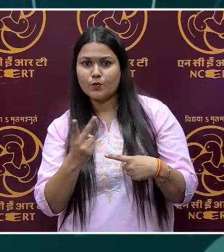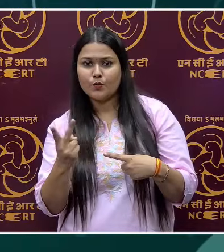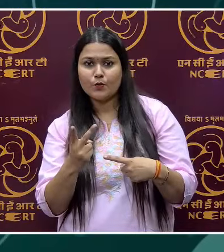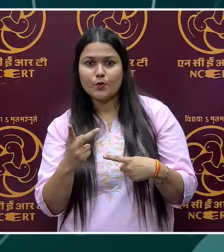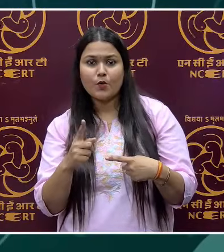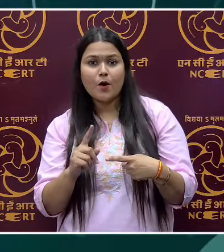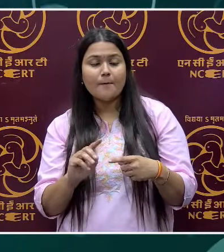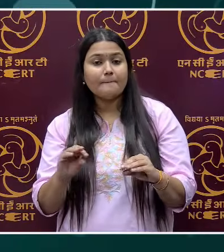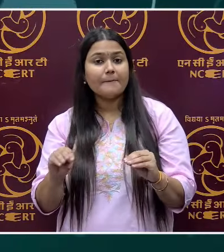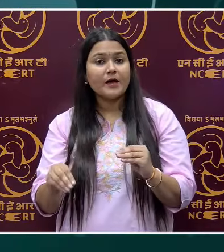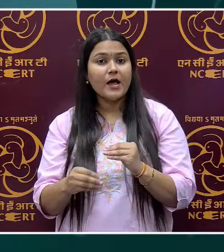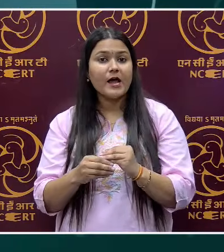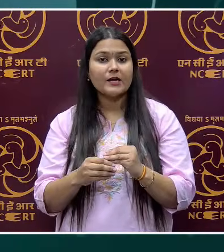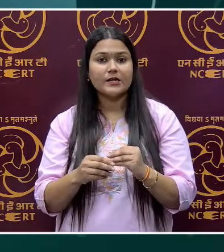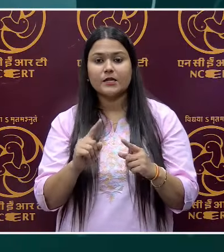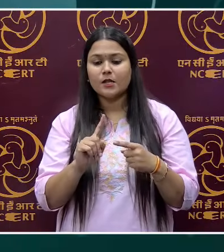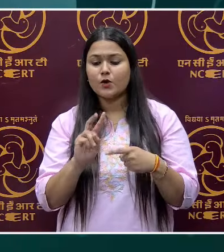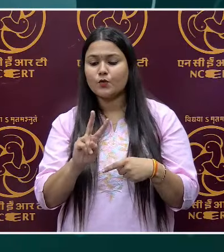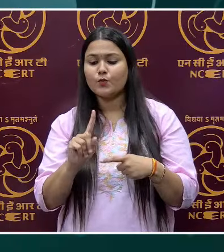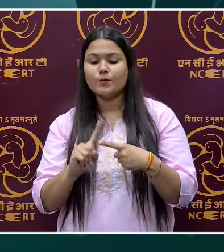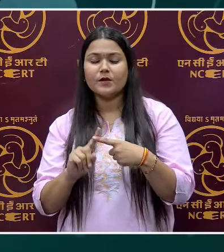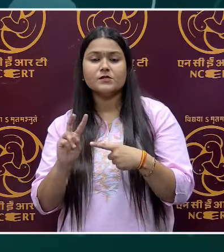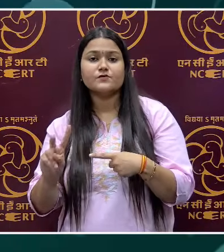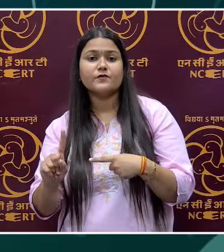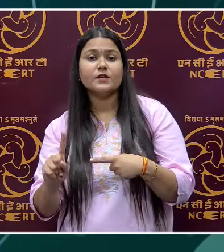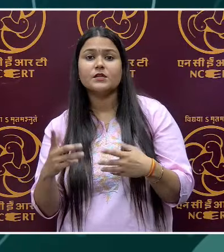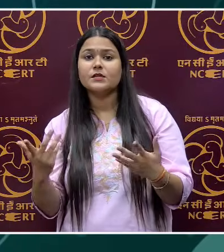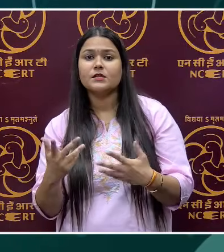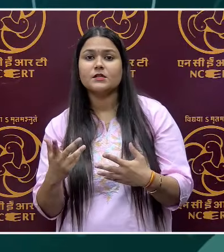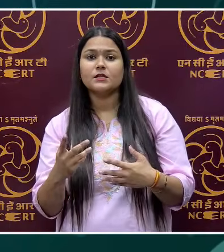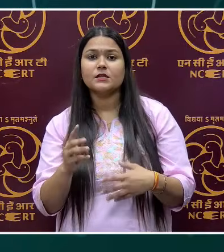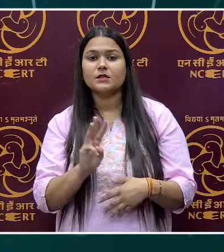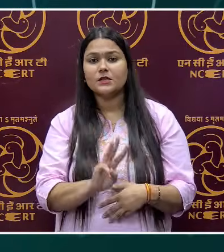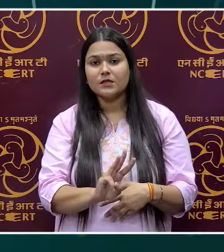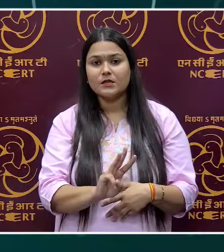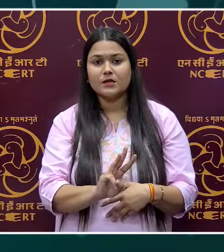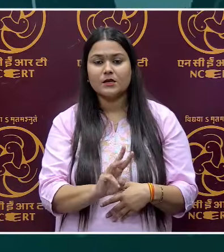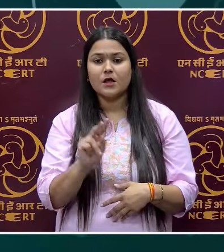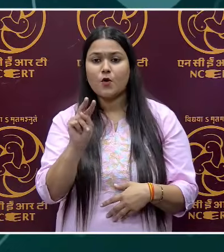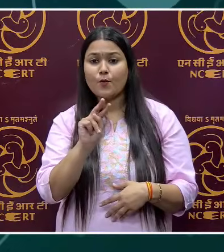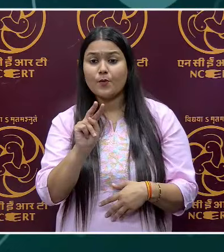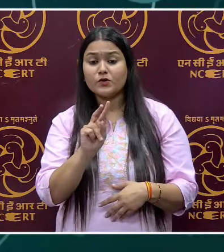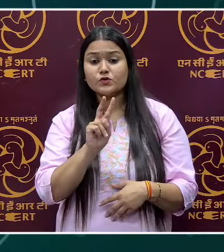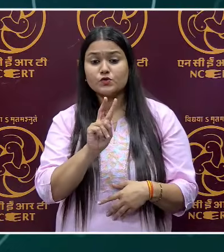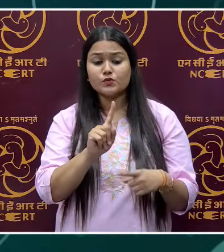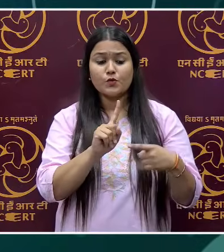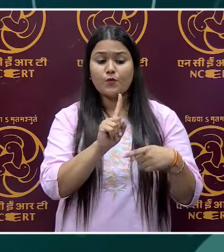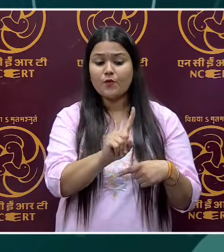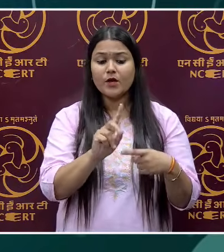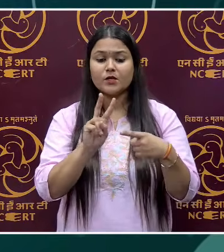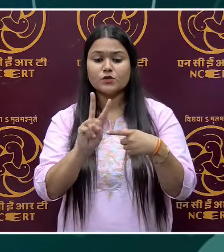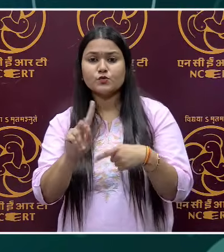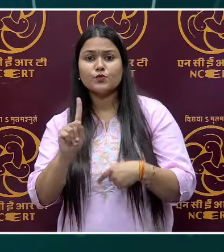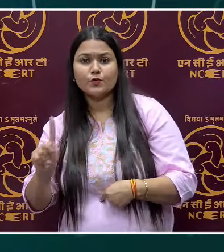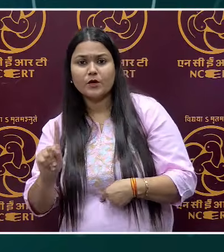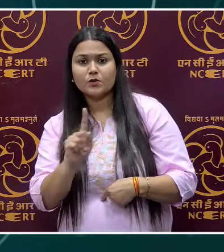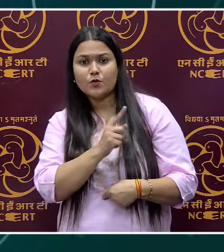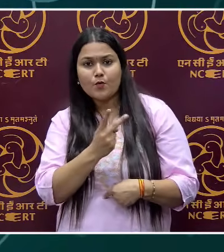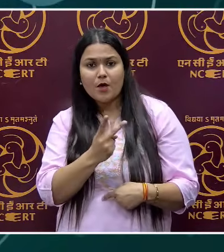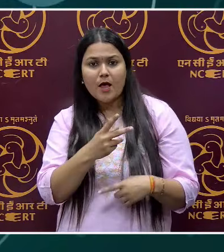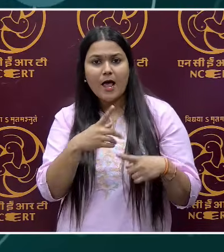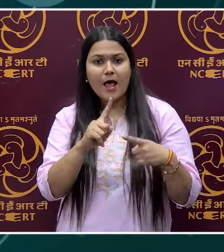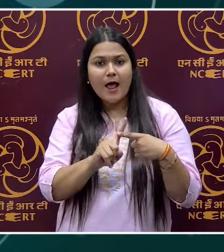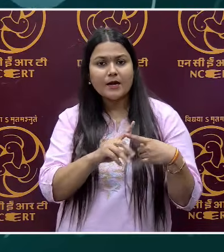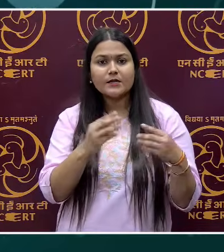plus 2, that is 3, then we will add these two numbers, 2 plus 1, that is again 3, we will write it here, and this one will